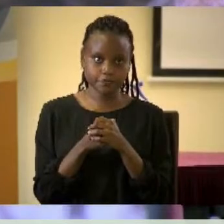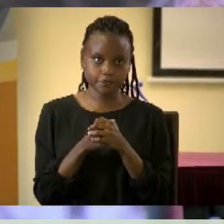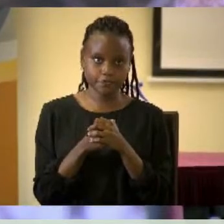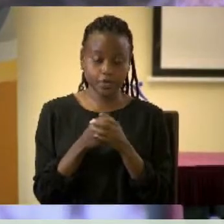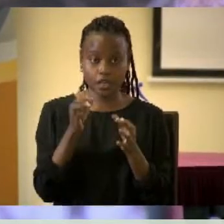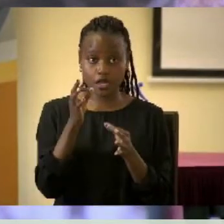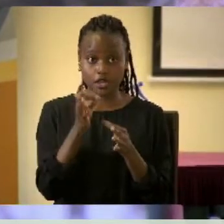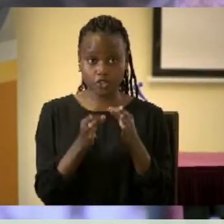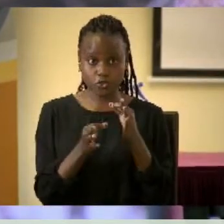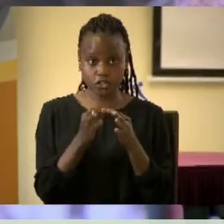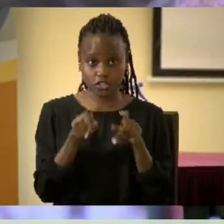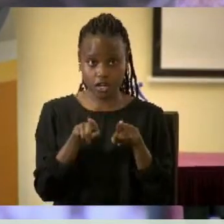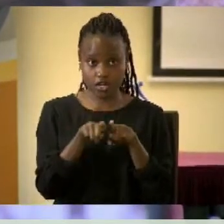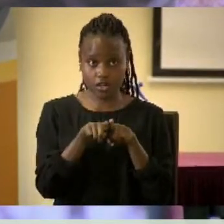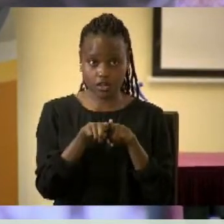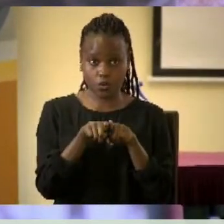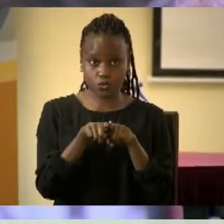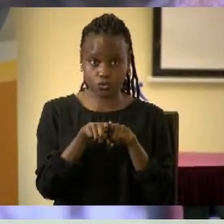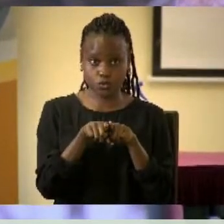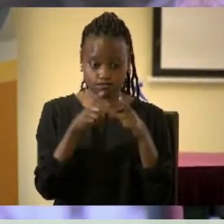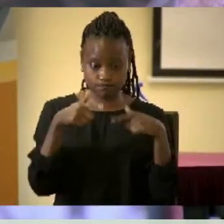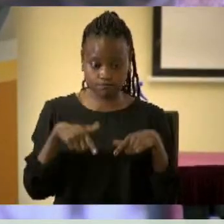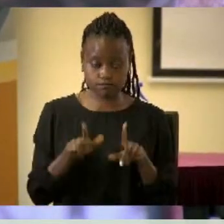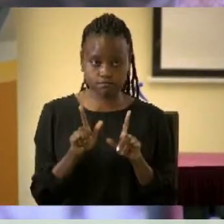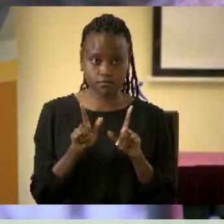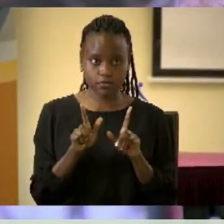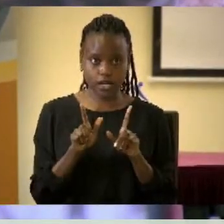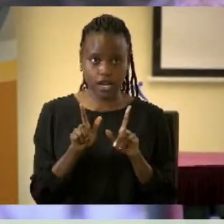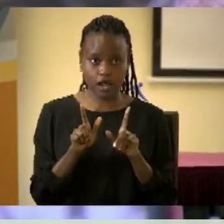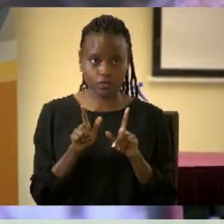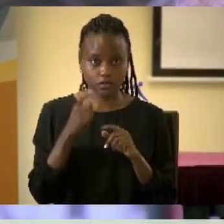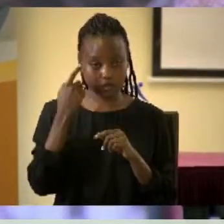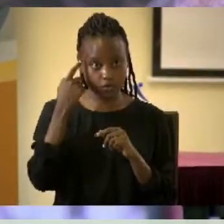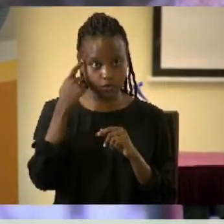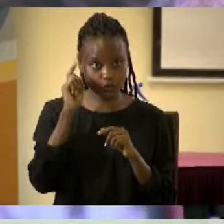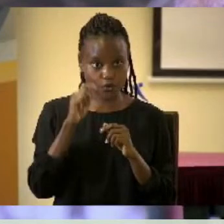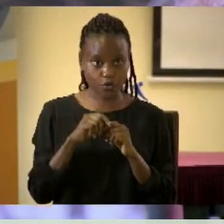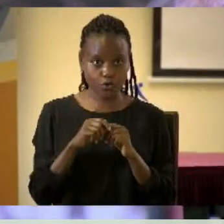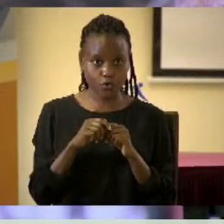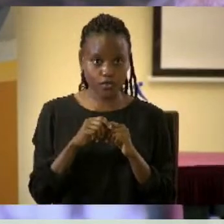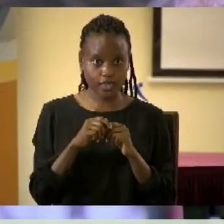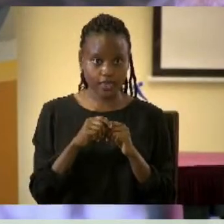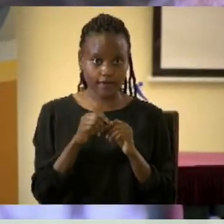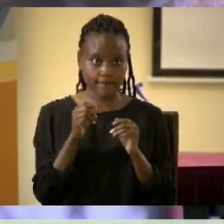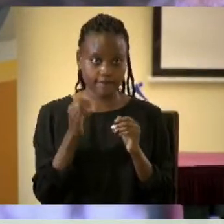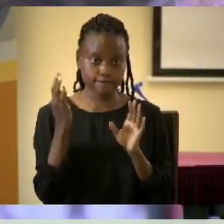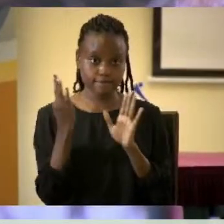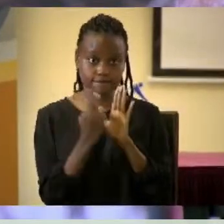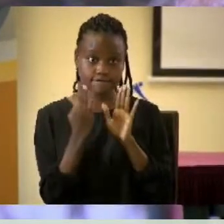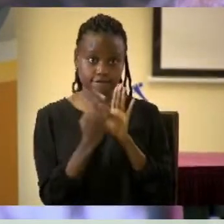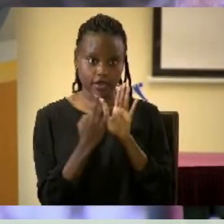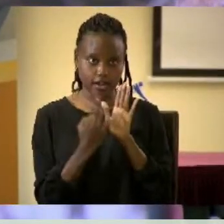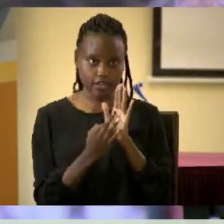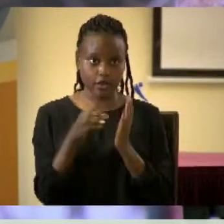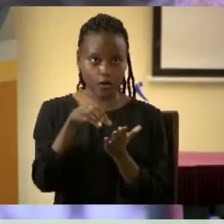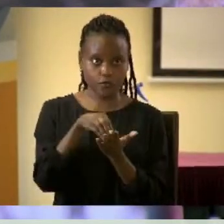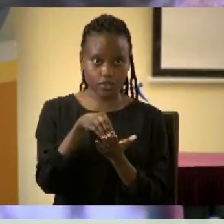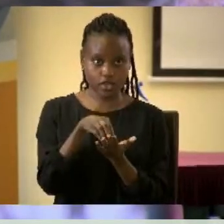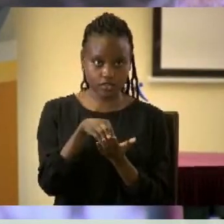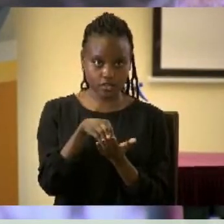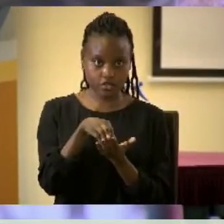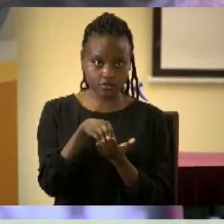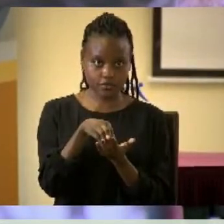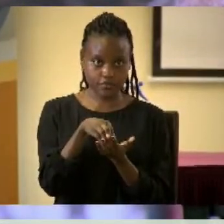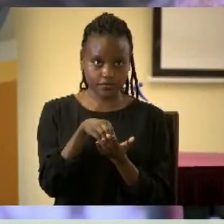The judiciary also allows for the filing of cases